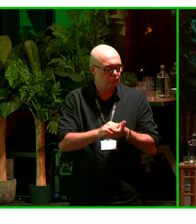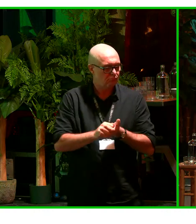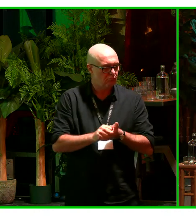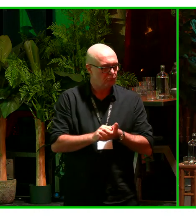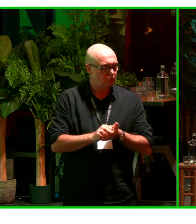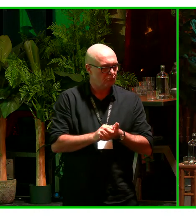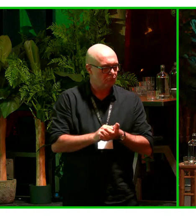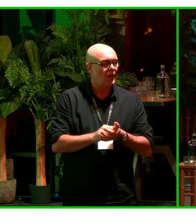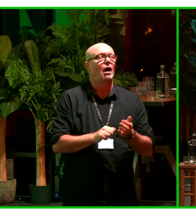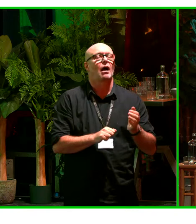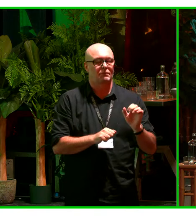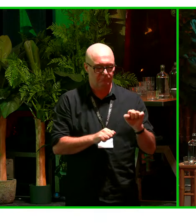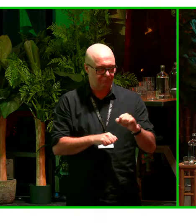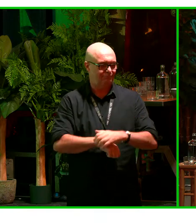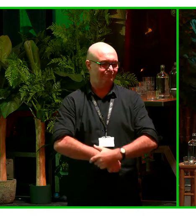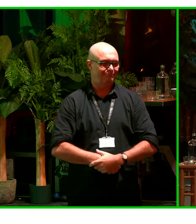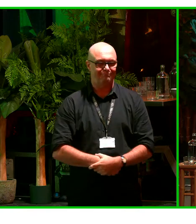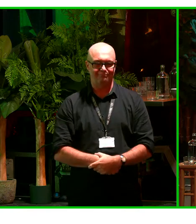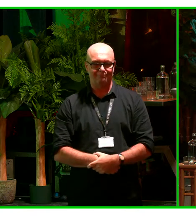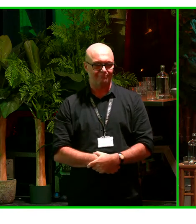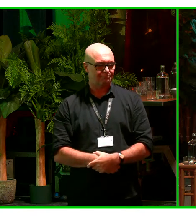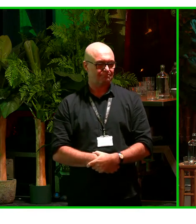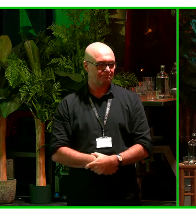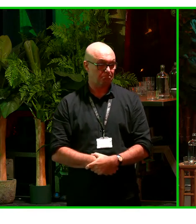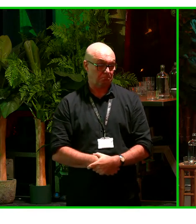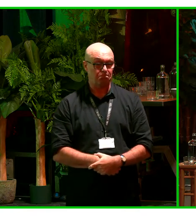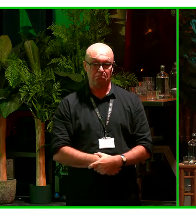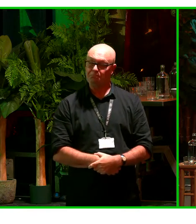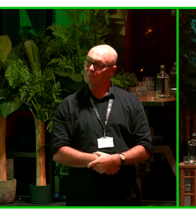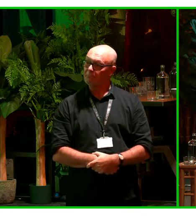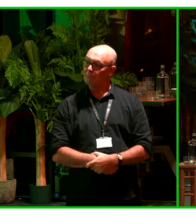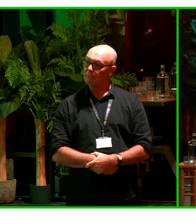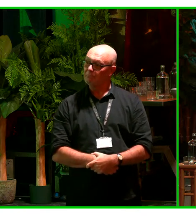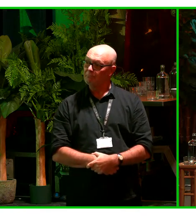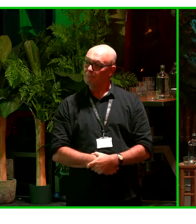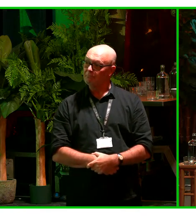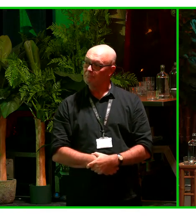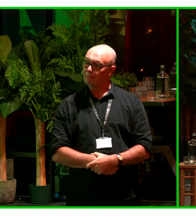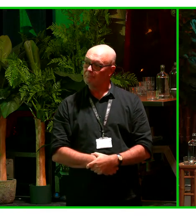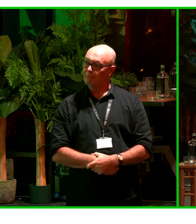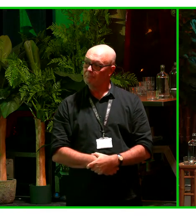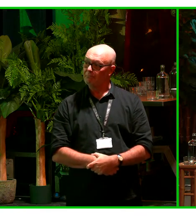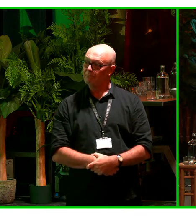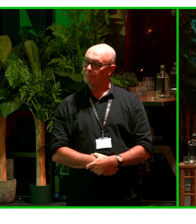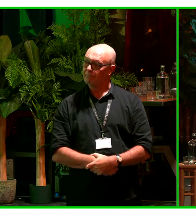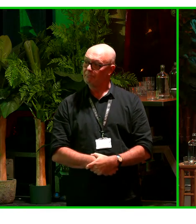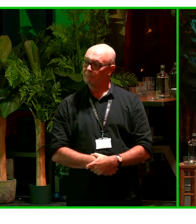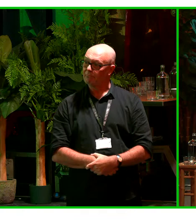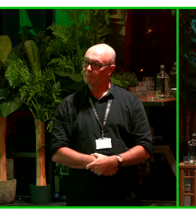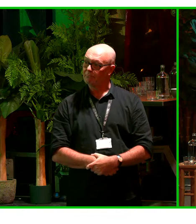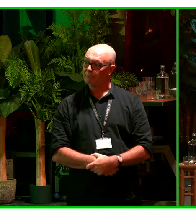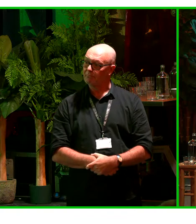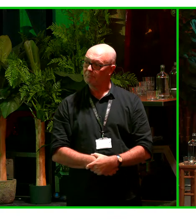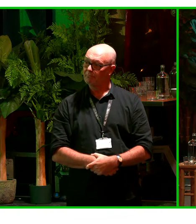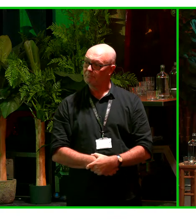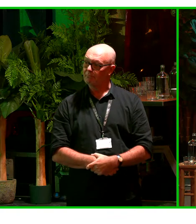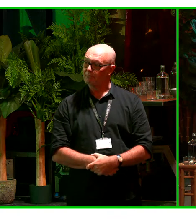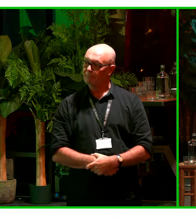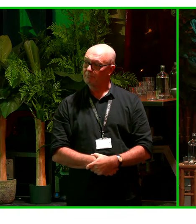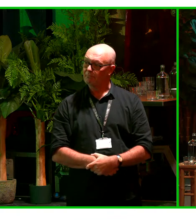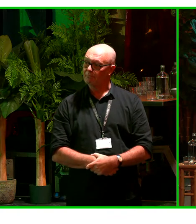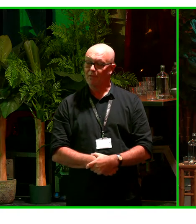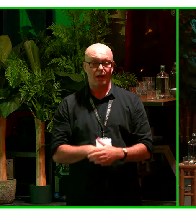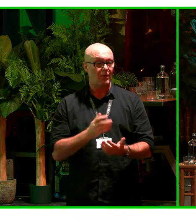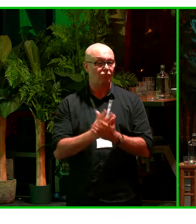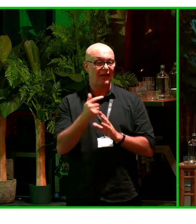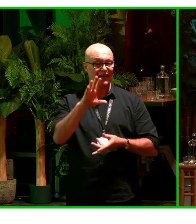part of that city-wide landscape, really, that planning landscape. And to summarize,